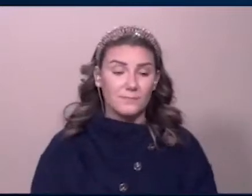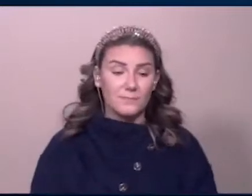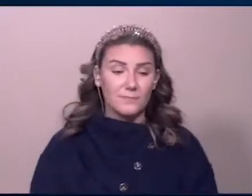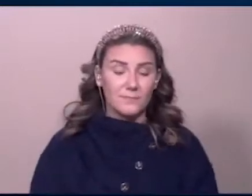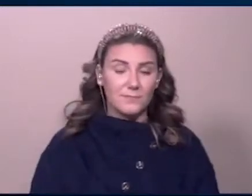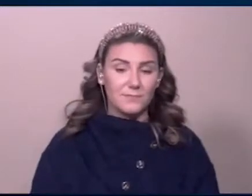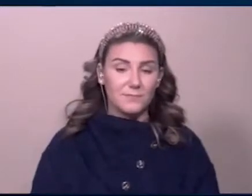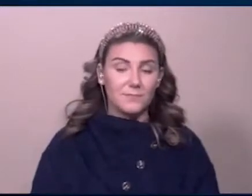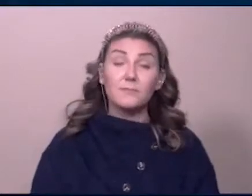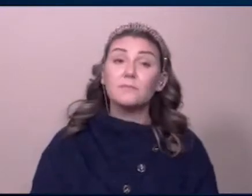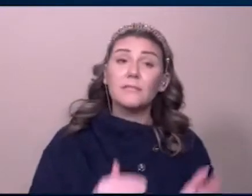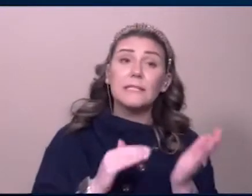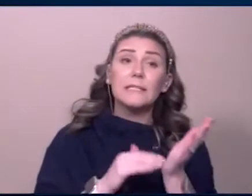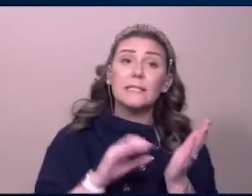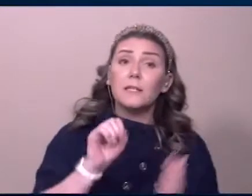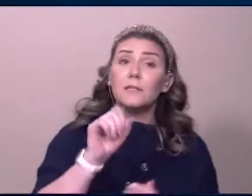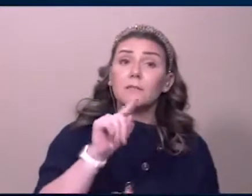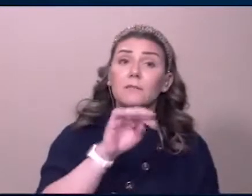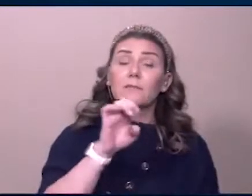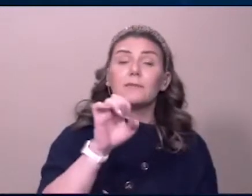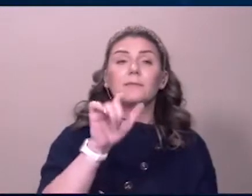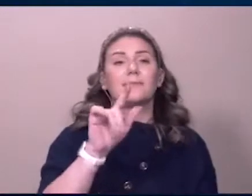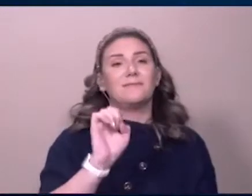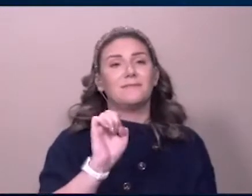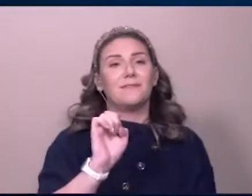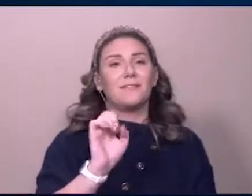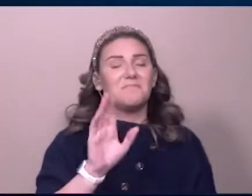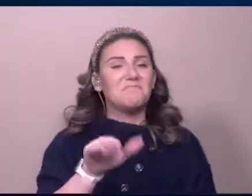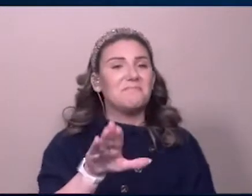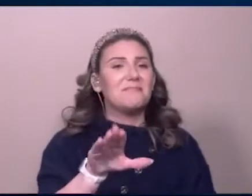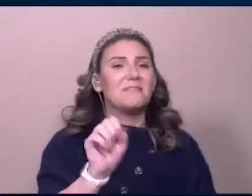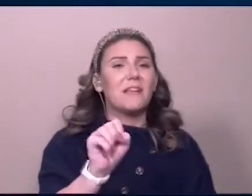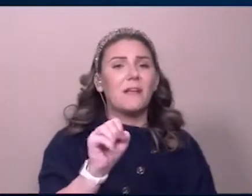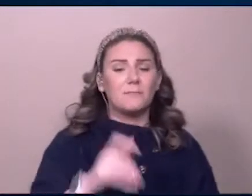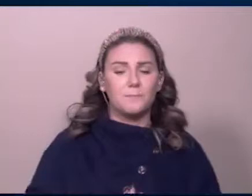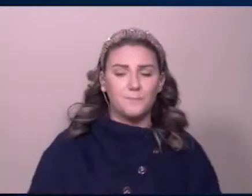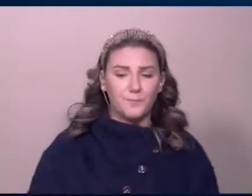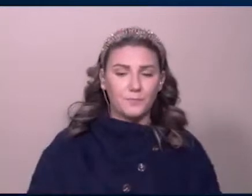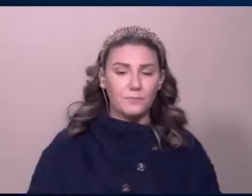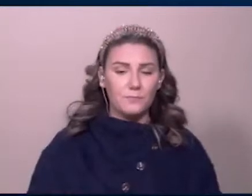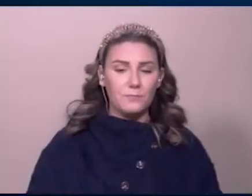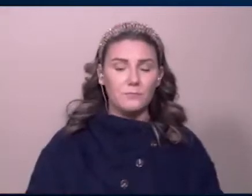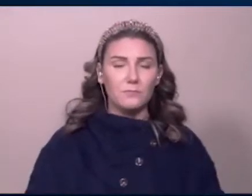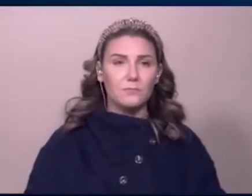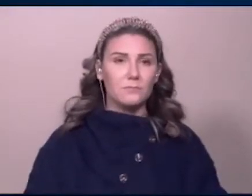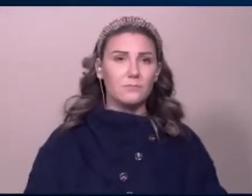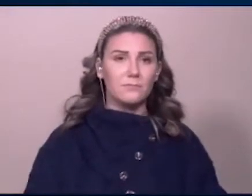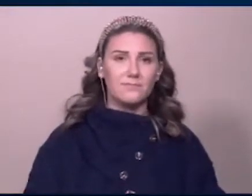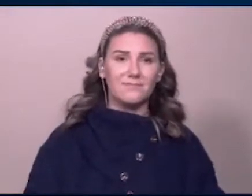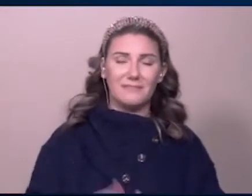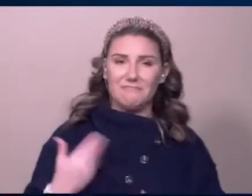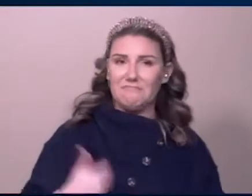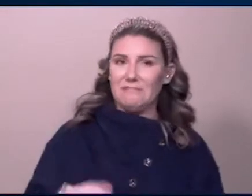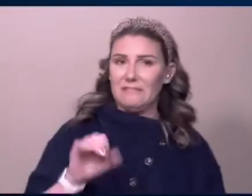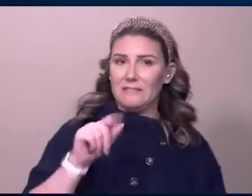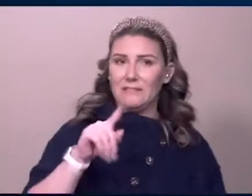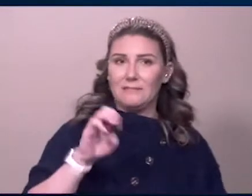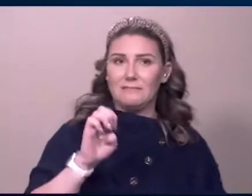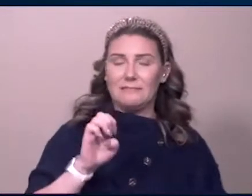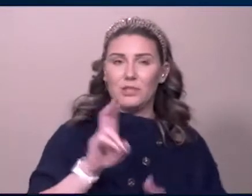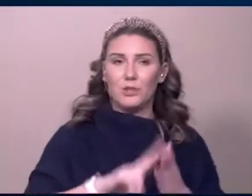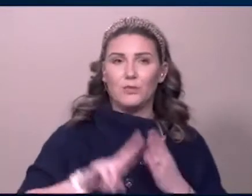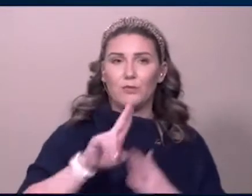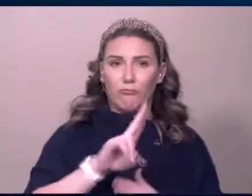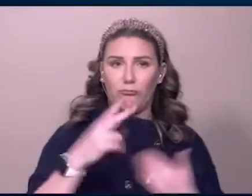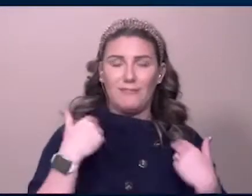Dr. Steele. Hey, yeah. Hey, Steve. Yeah. So this is Mark Steele at the University of Health. I wanted to pick up on the booster